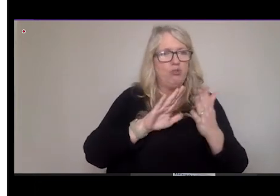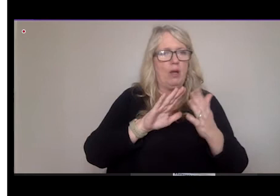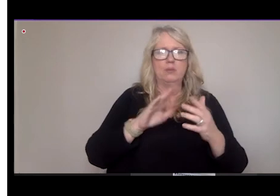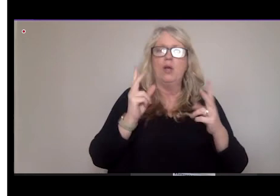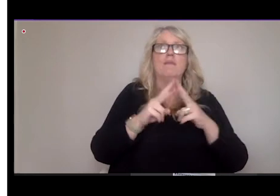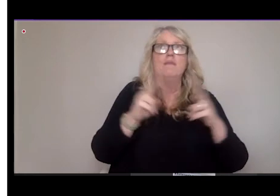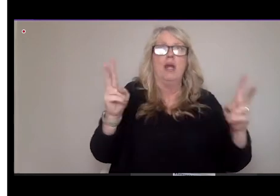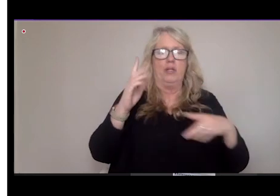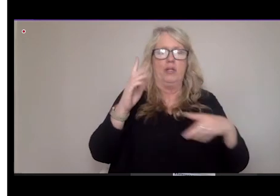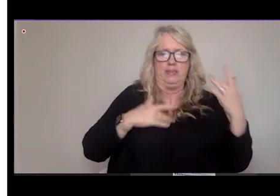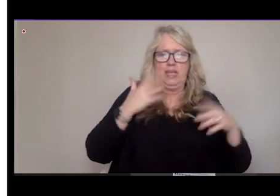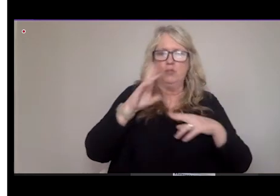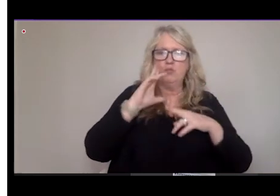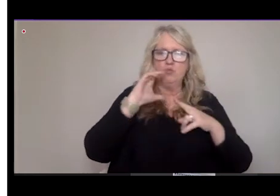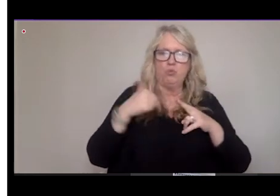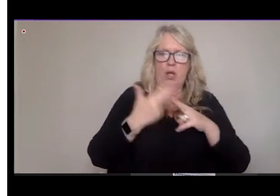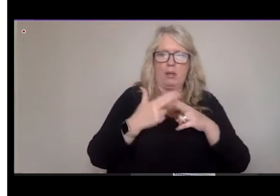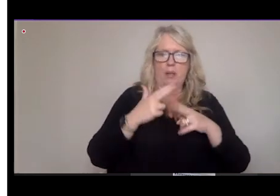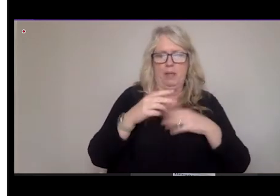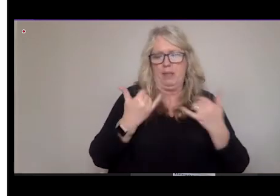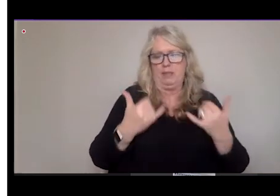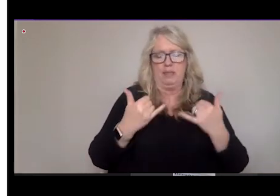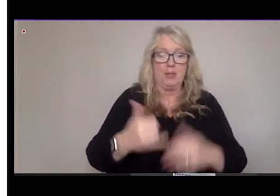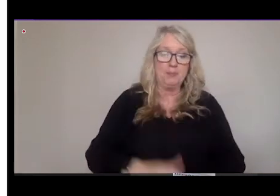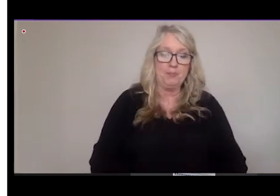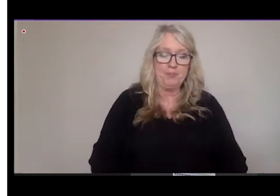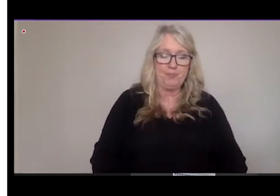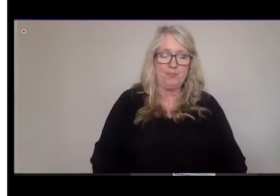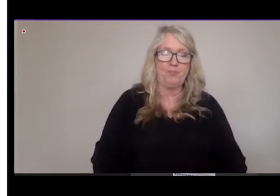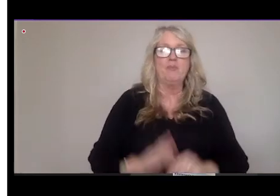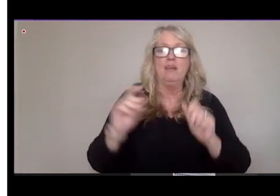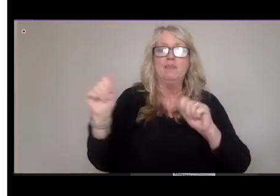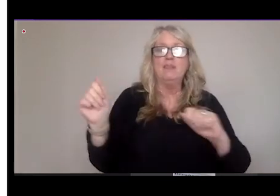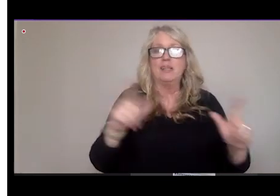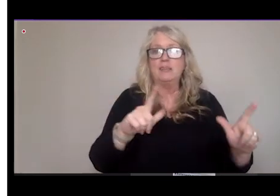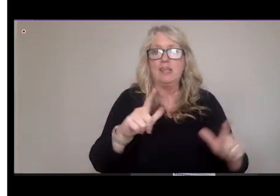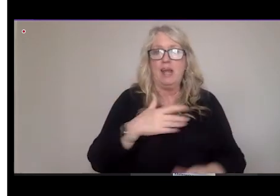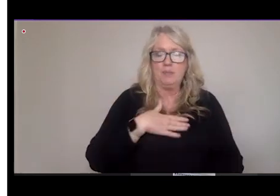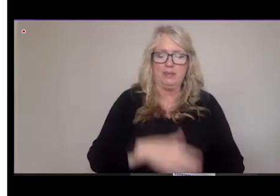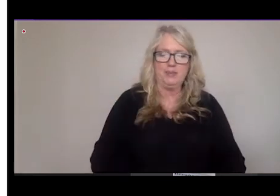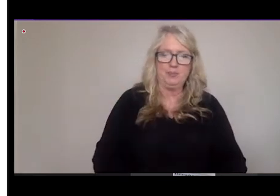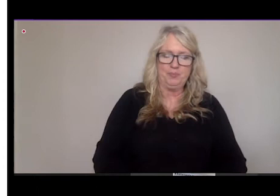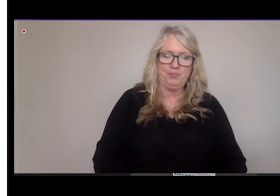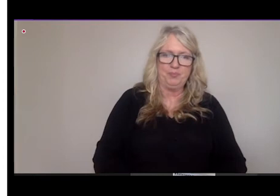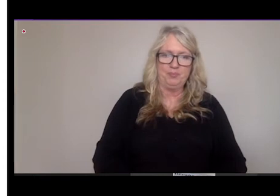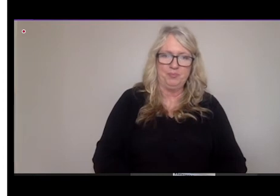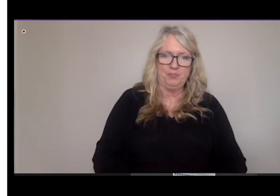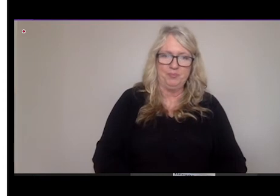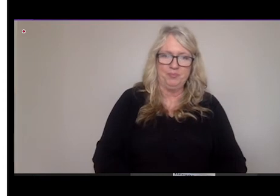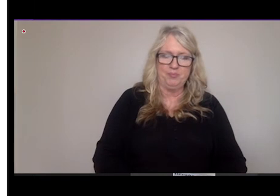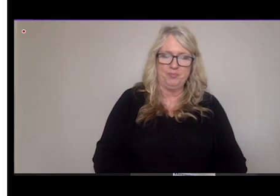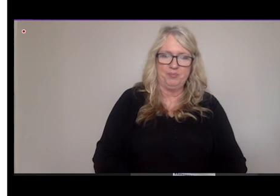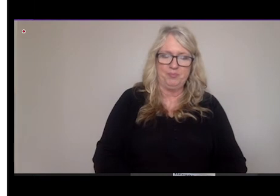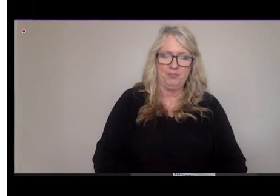transportation addressed. And so I'm very excited to be able to talk to you today about that. Next slide, please.